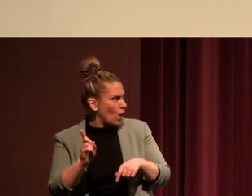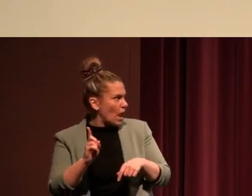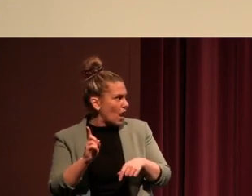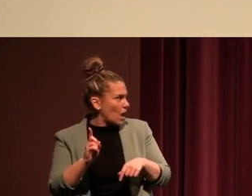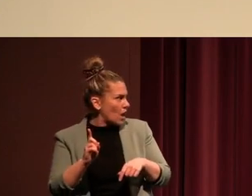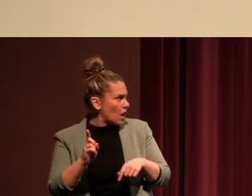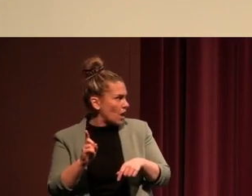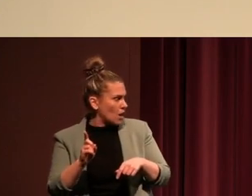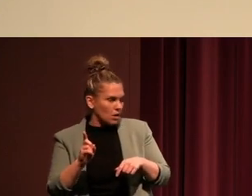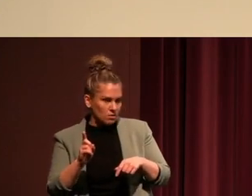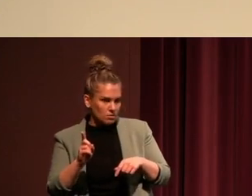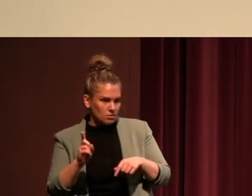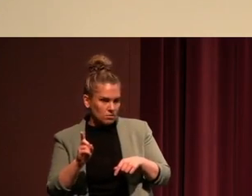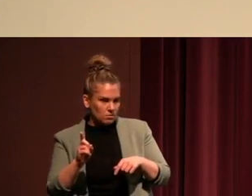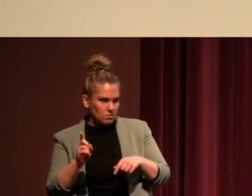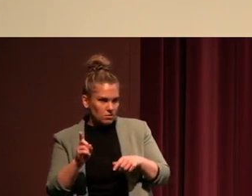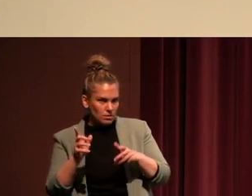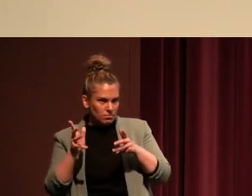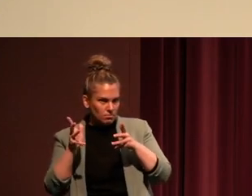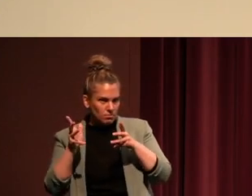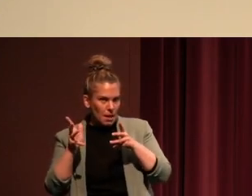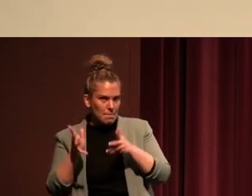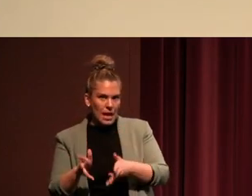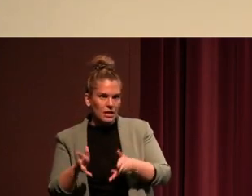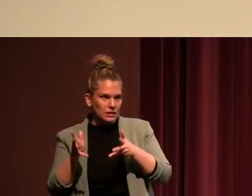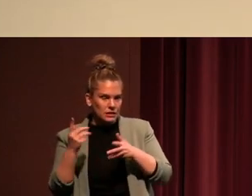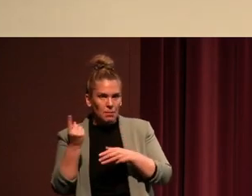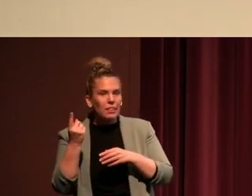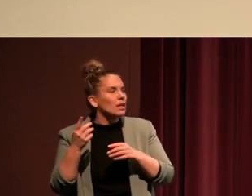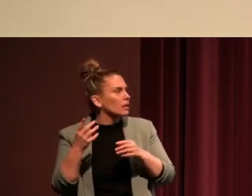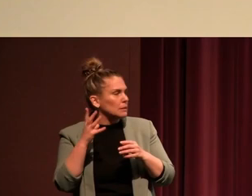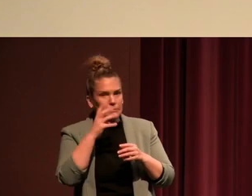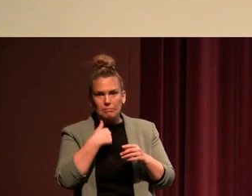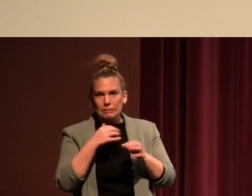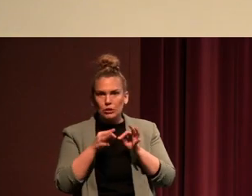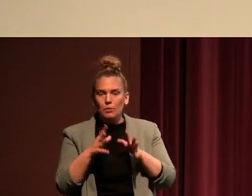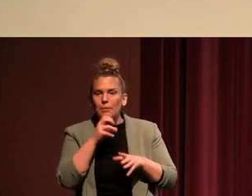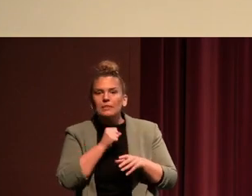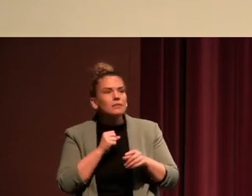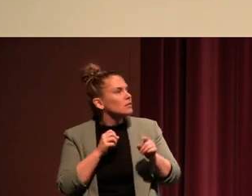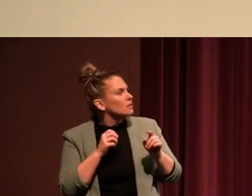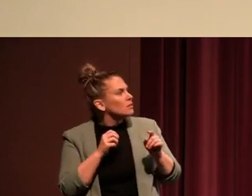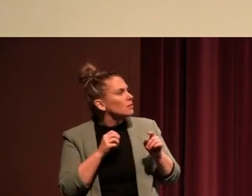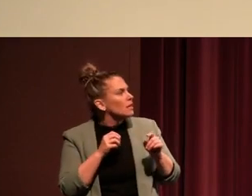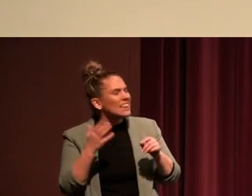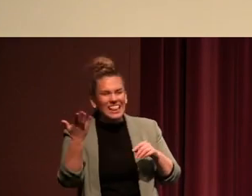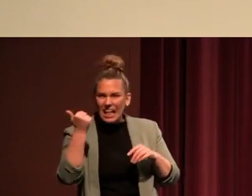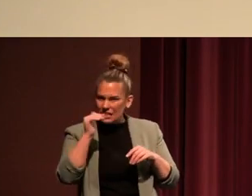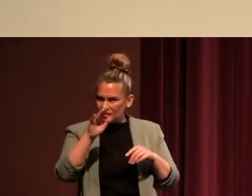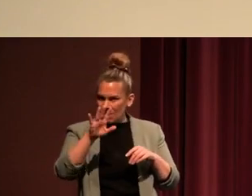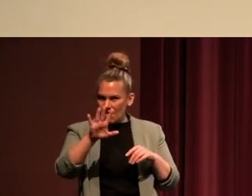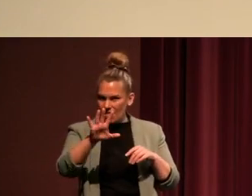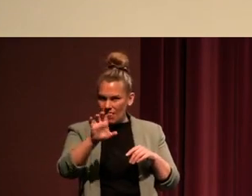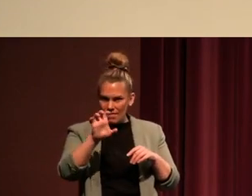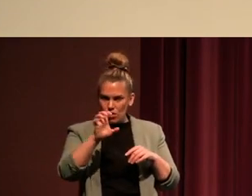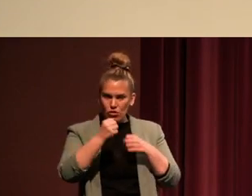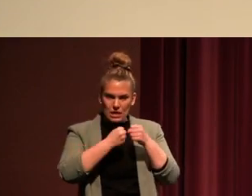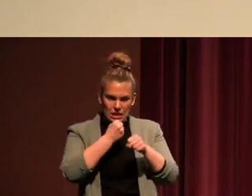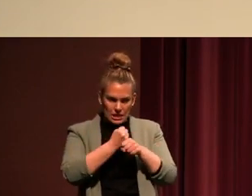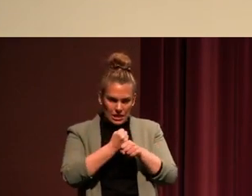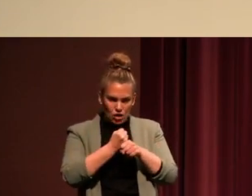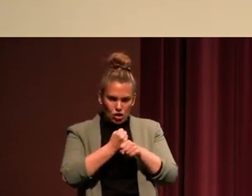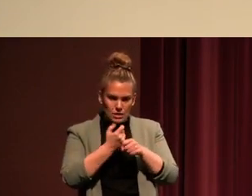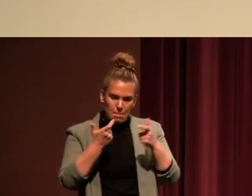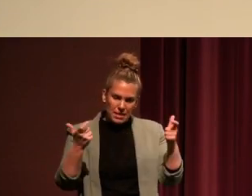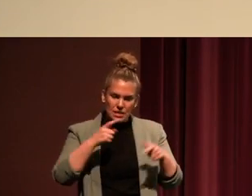in the American Southwest. The deepest, biggest, baddest drought in the last 500 years in Eastern Oregon was probably